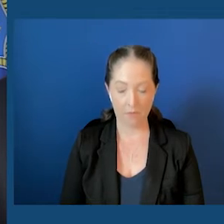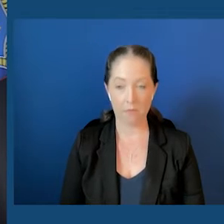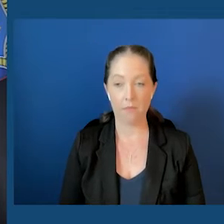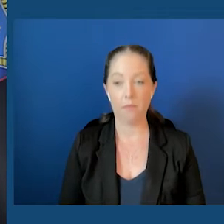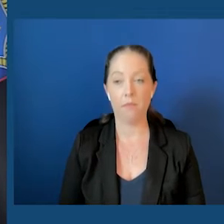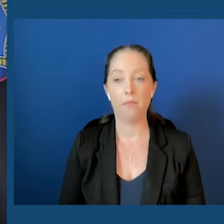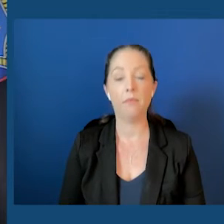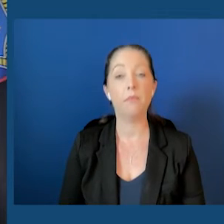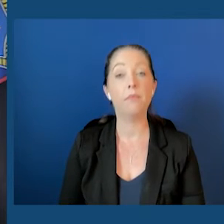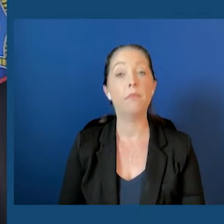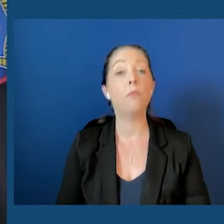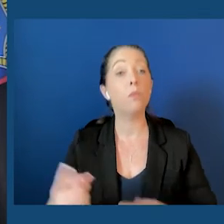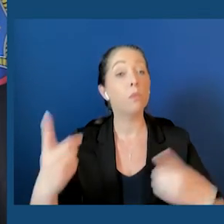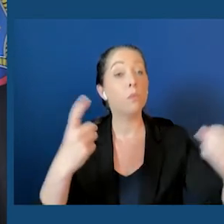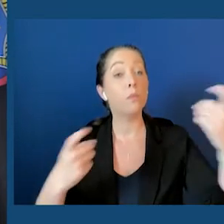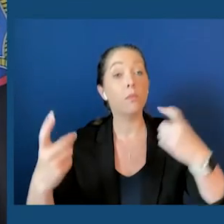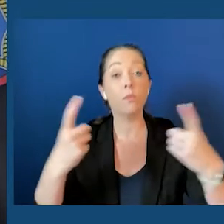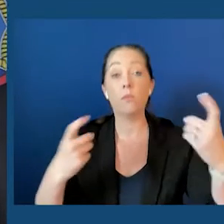Josh?